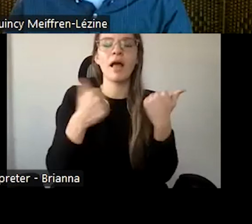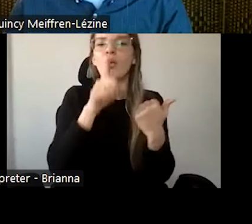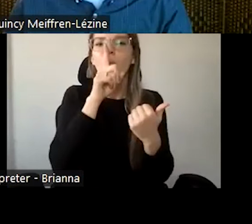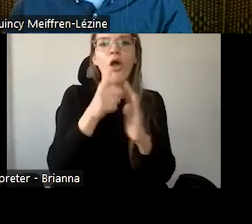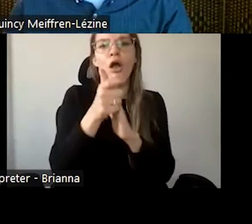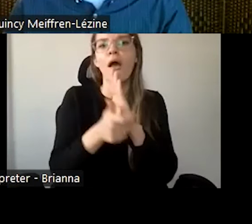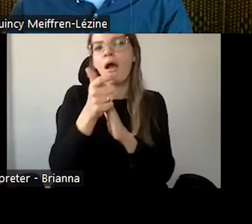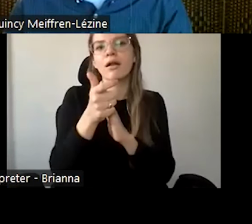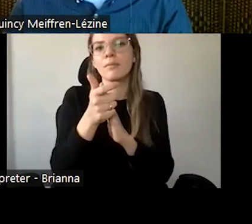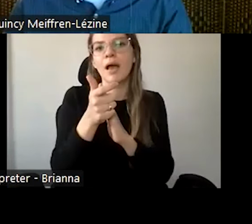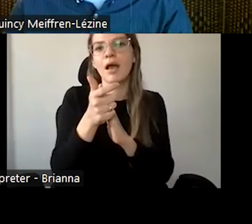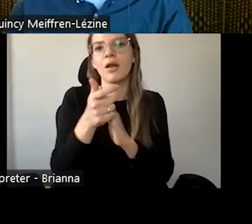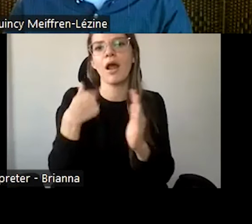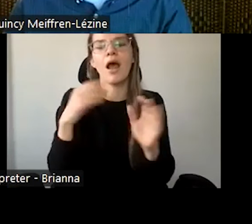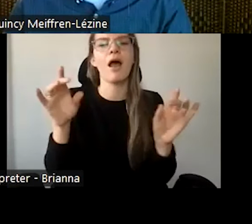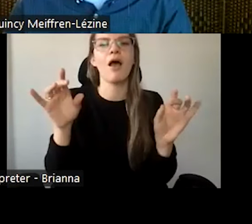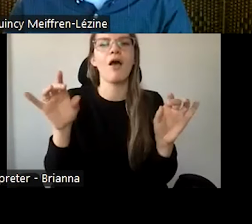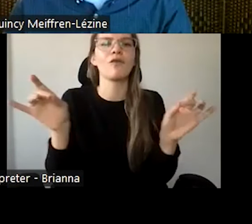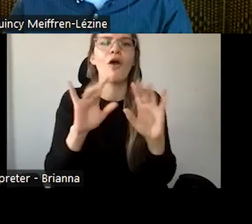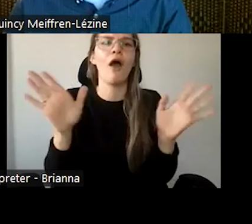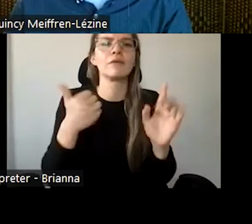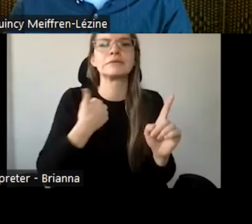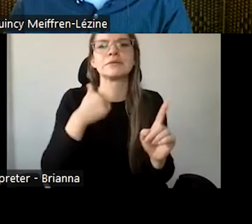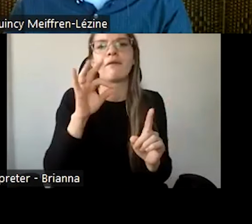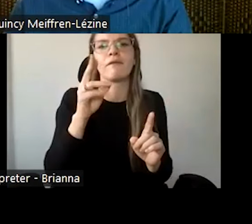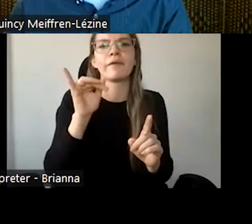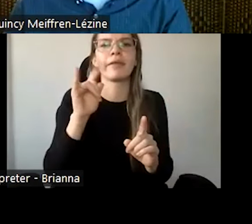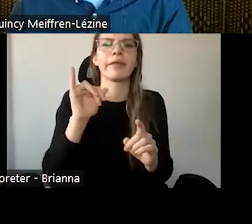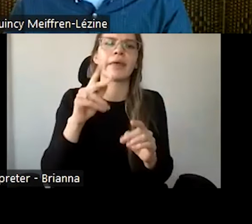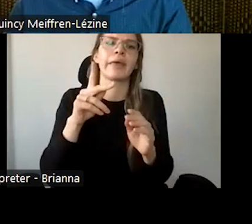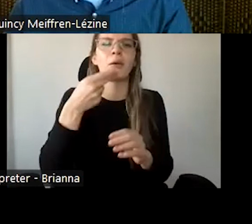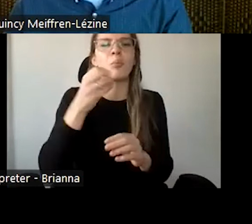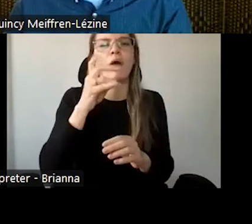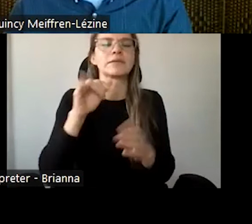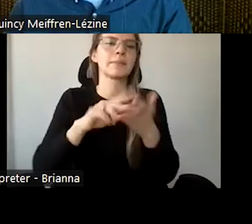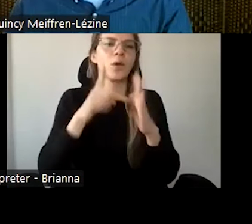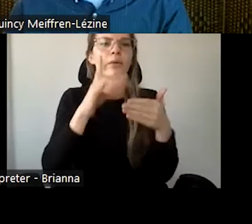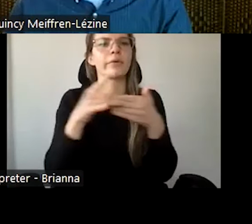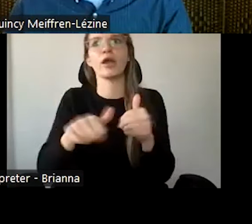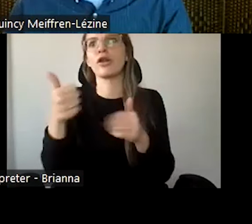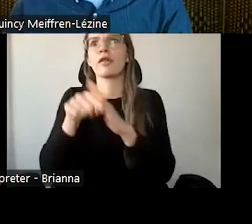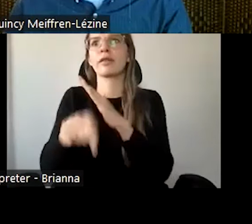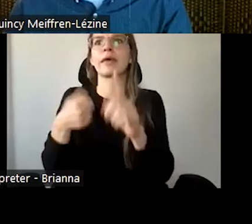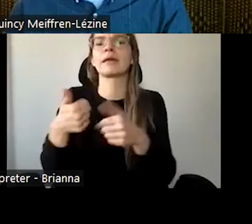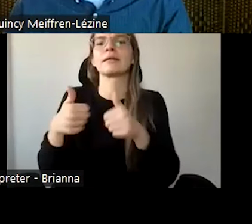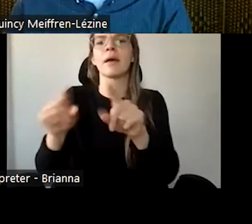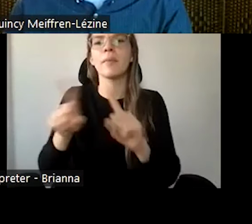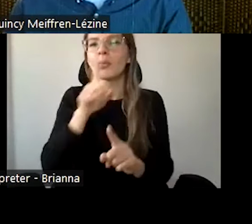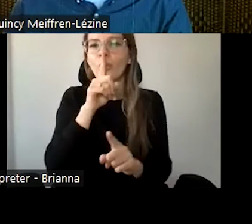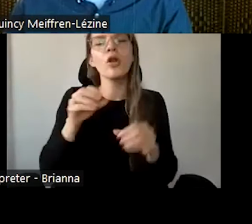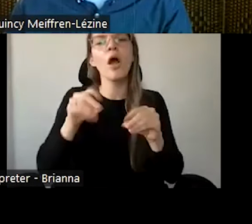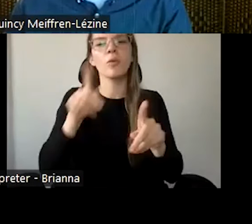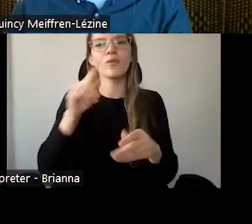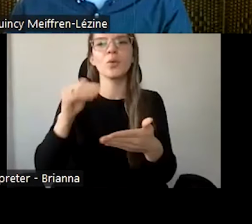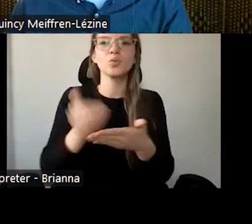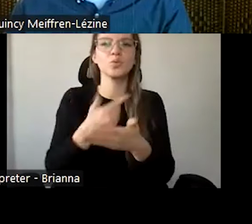an awful power, self-fulfilling prophecy lead to another attempt, but it can be an opportunity for a new start. It can be an